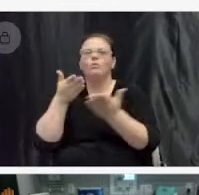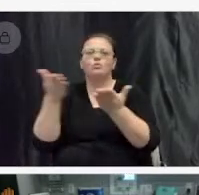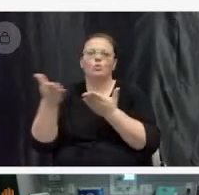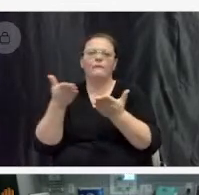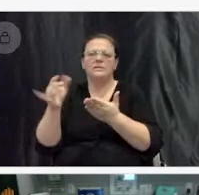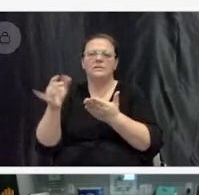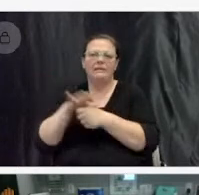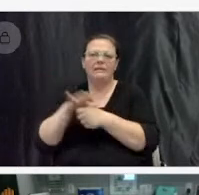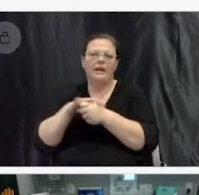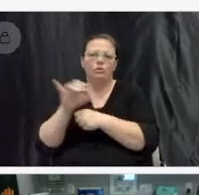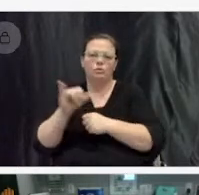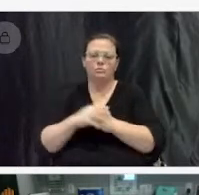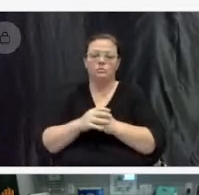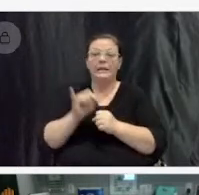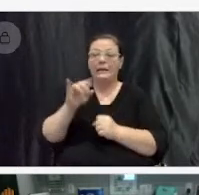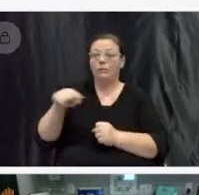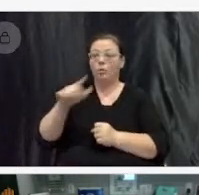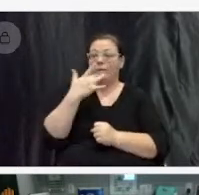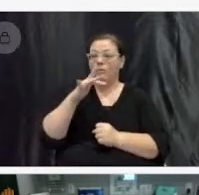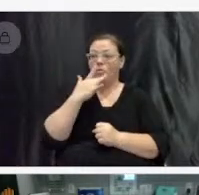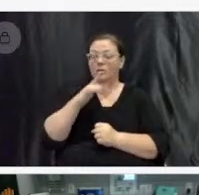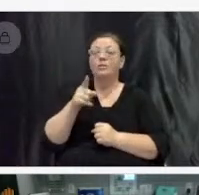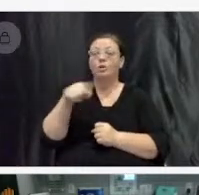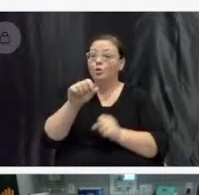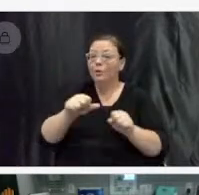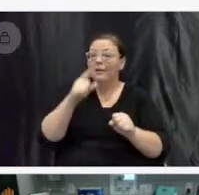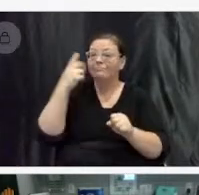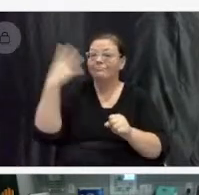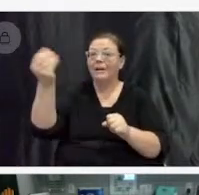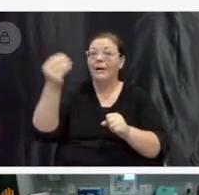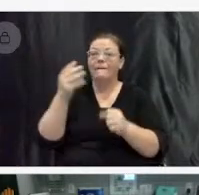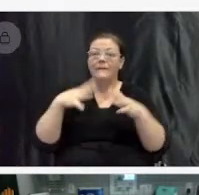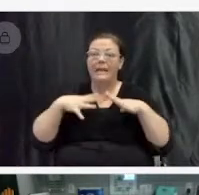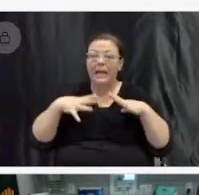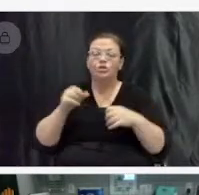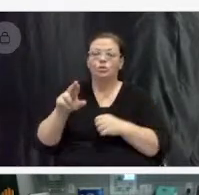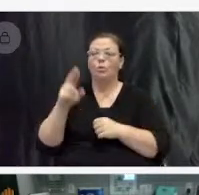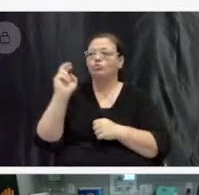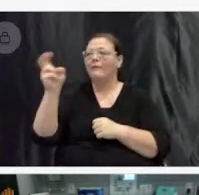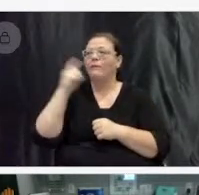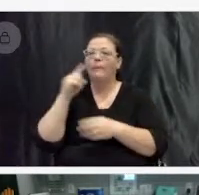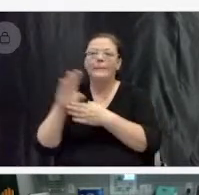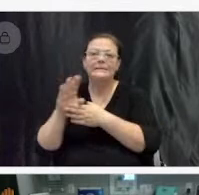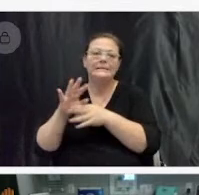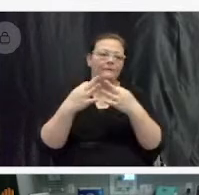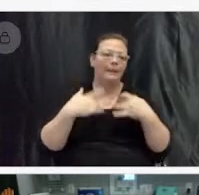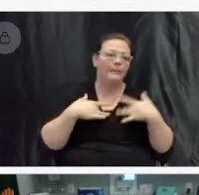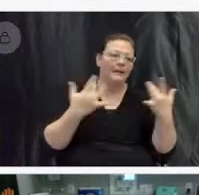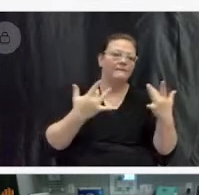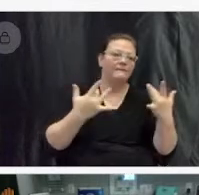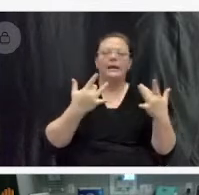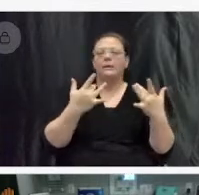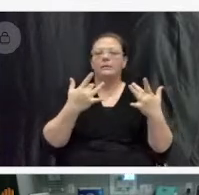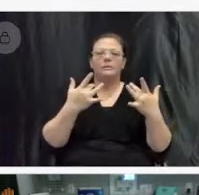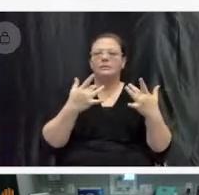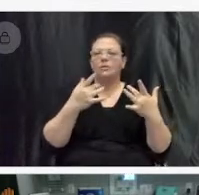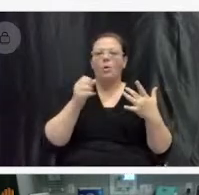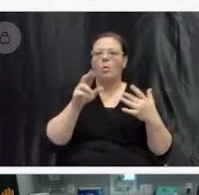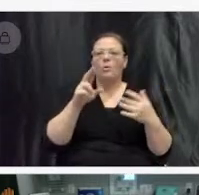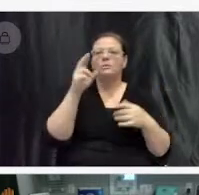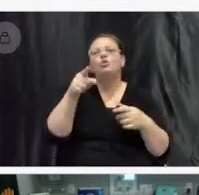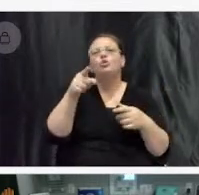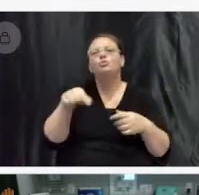you're fortunate, you yourself are a vacationer, business traveler, or traveling for a family event from time to time, a stranger in another